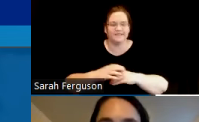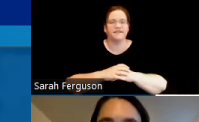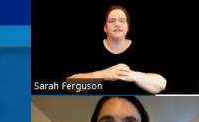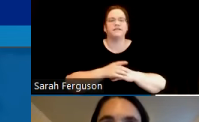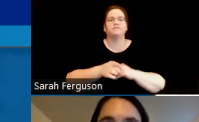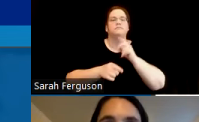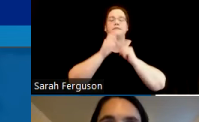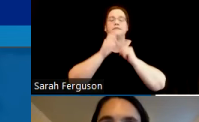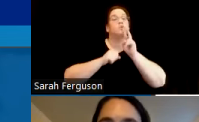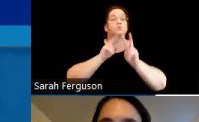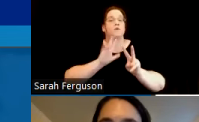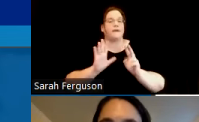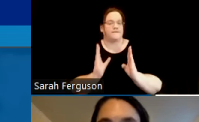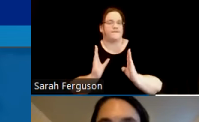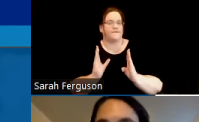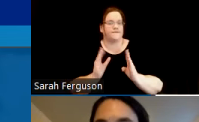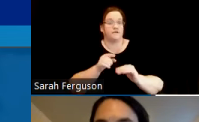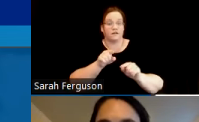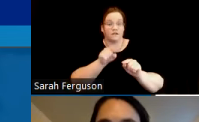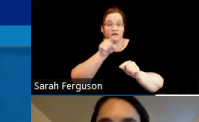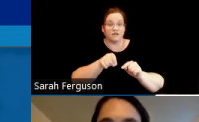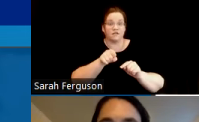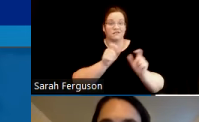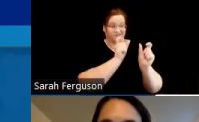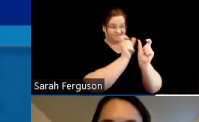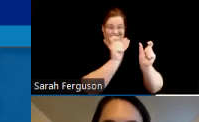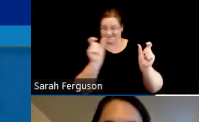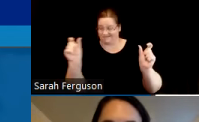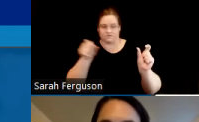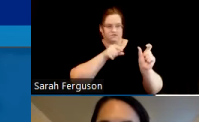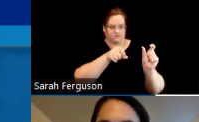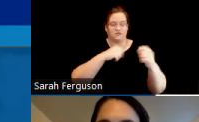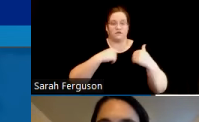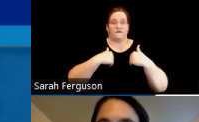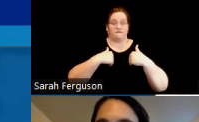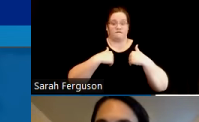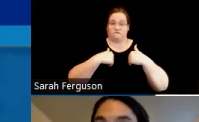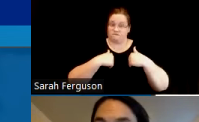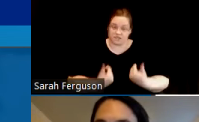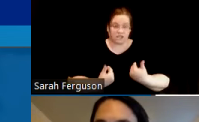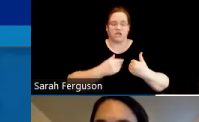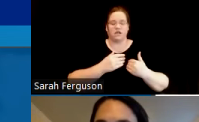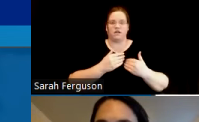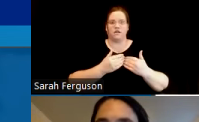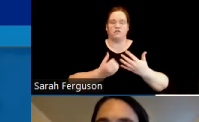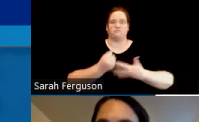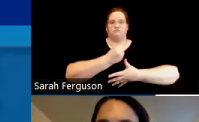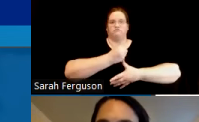to 5. But so you see that actually fatigue was the most commonly reported, although not statistically different than fatigue reported